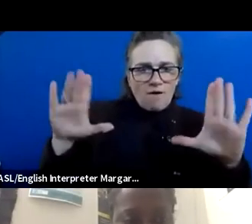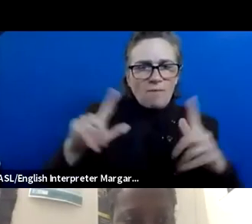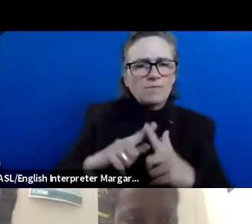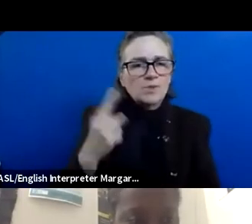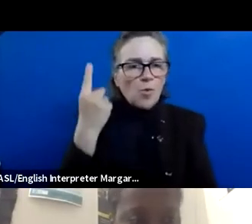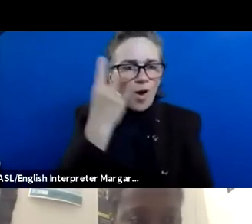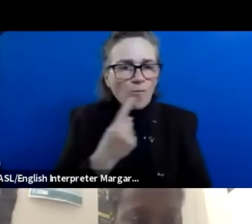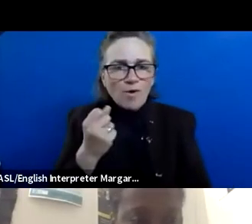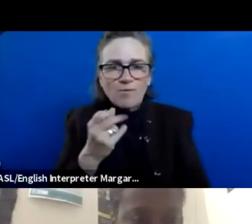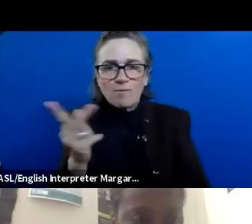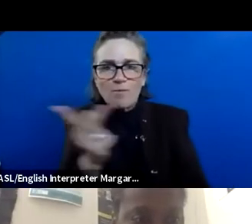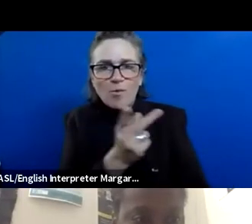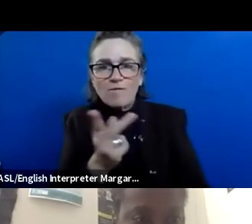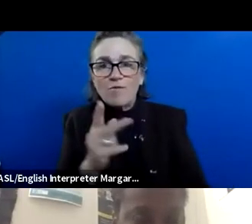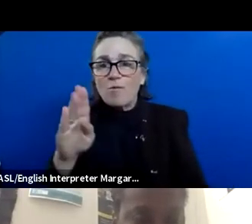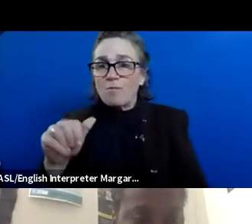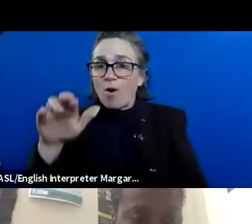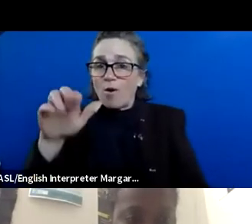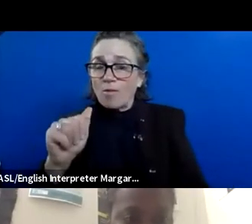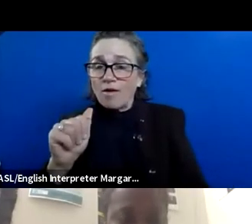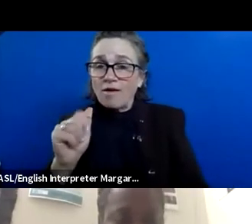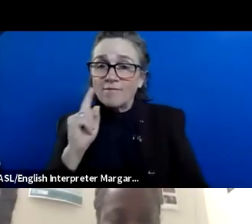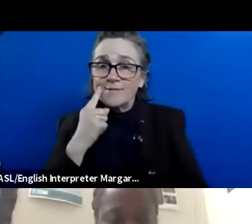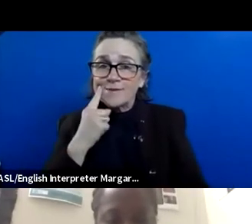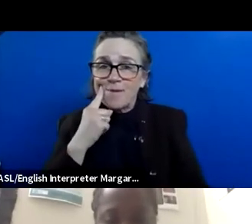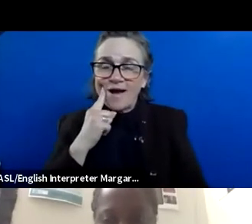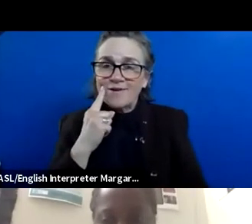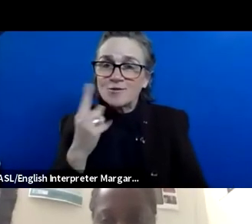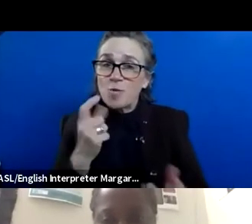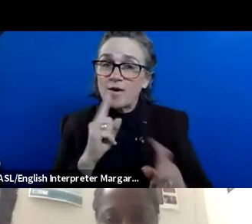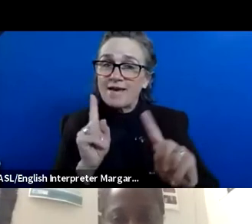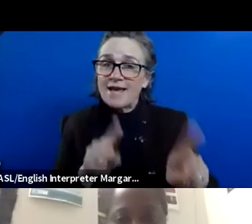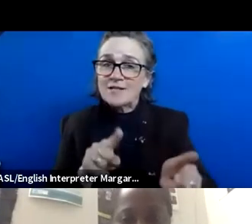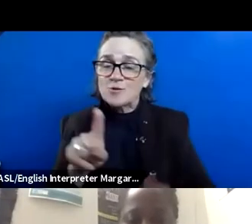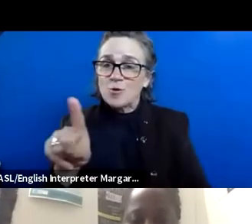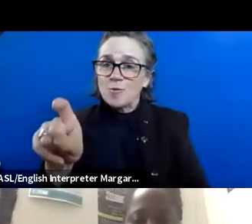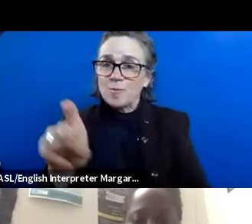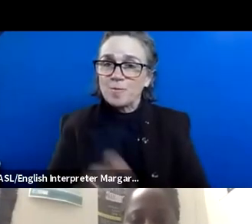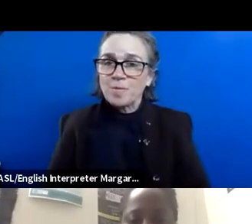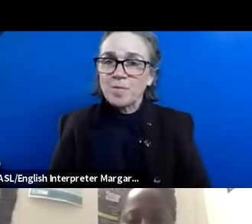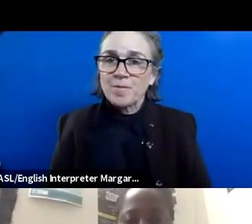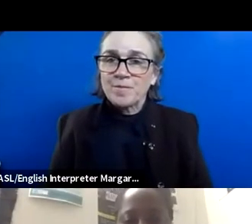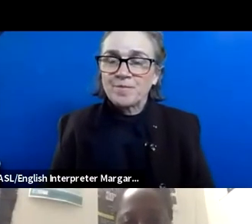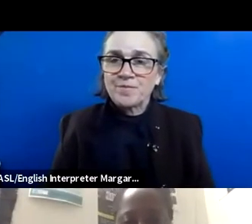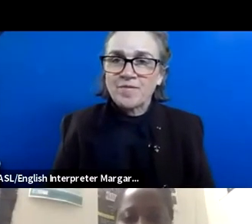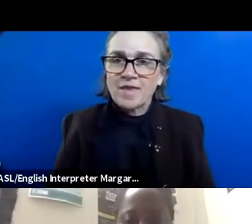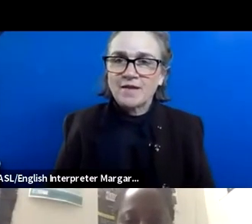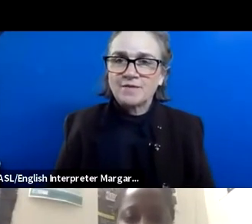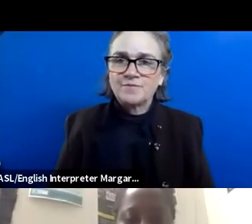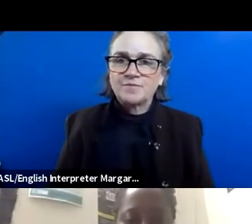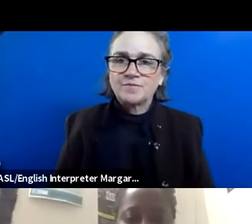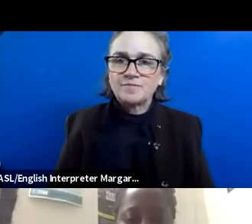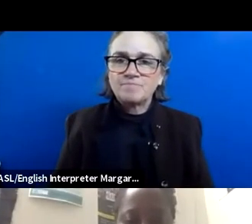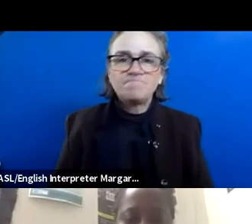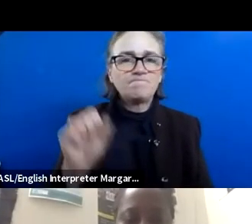say. So I don't know, Barbara, did you want to? Well, yes, I mean, this is a big issue, debate